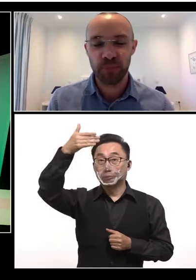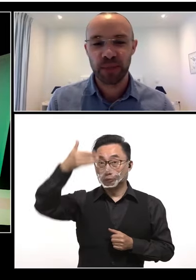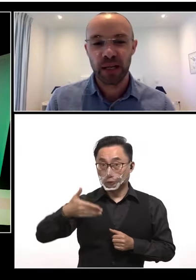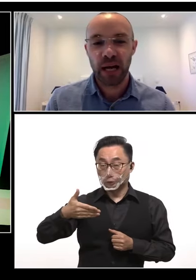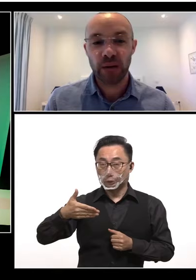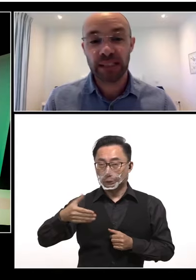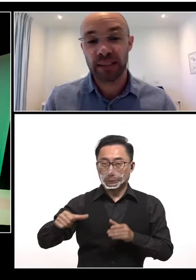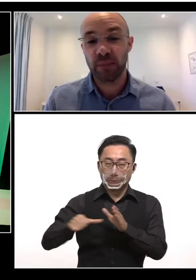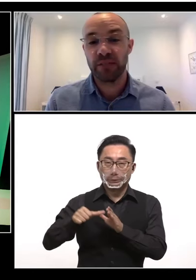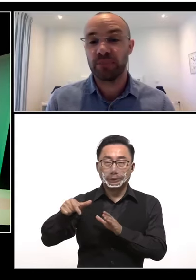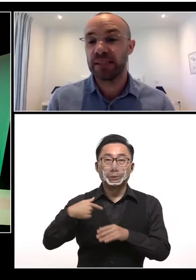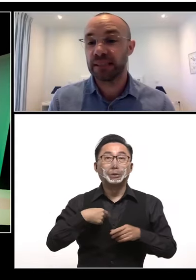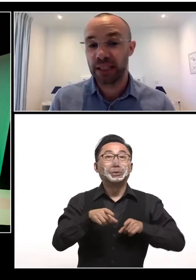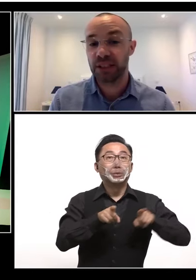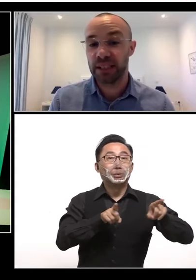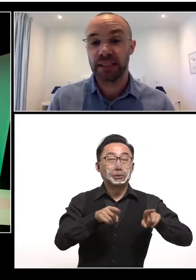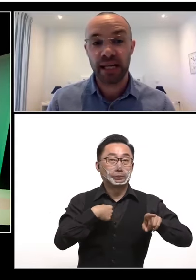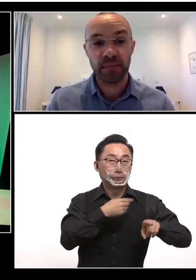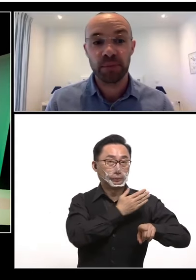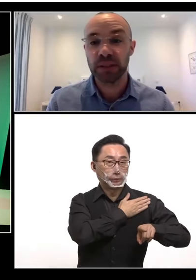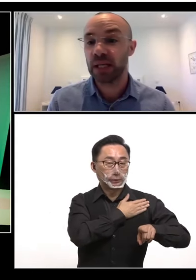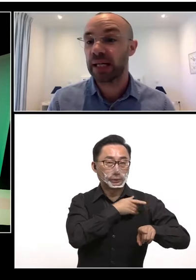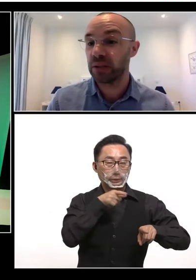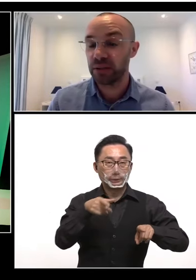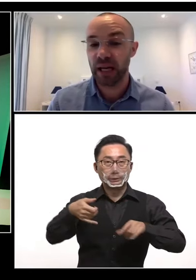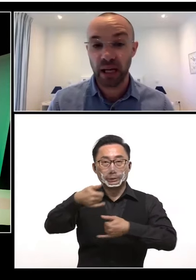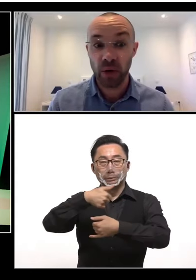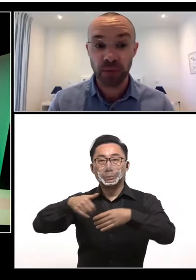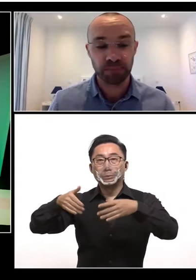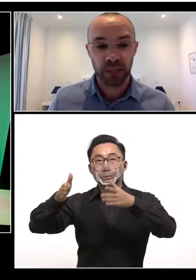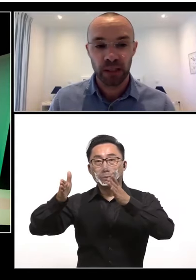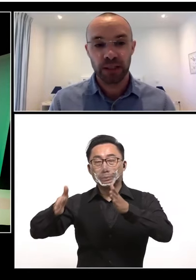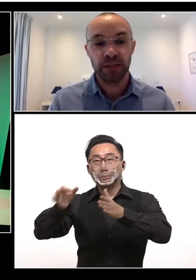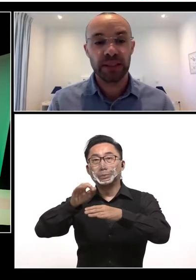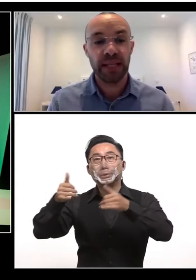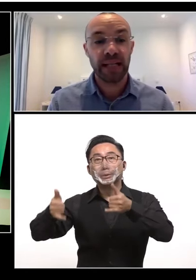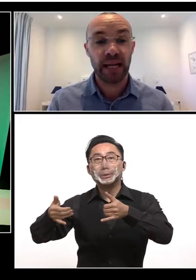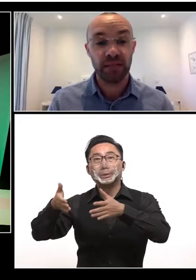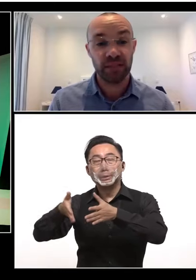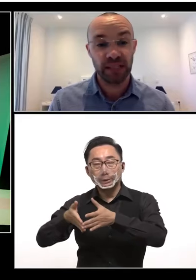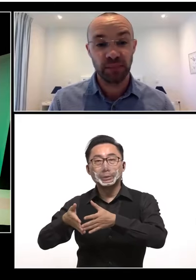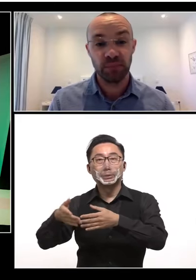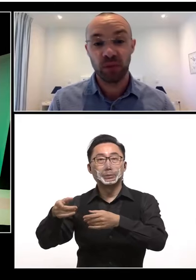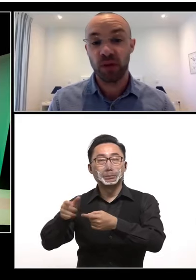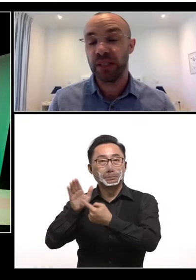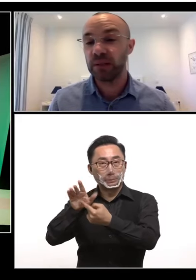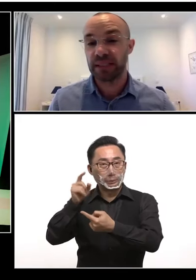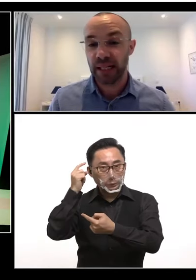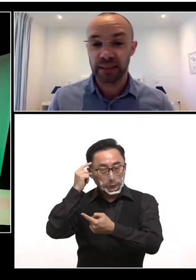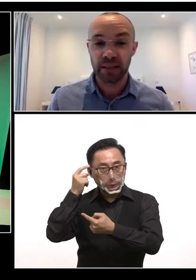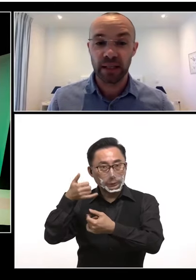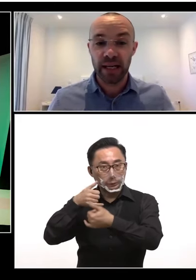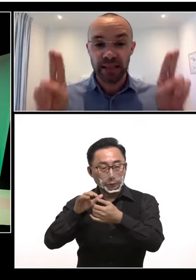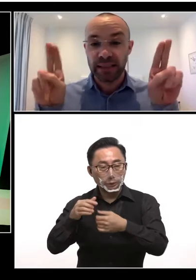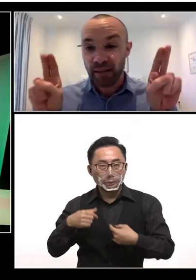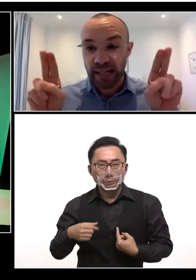Festival, I was asked to come and give a presentation here today, but I couldn't do that alone. You see, at Ad Infinitum, although we use the